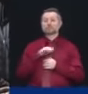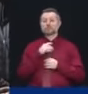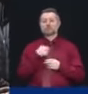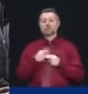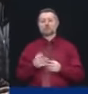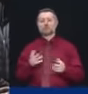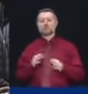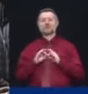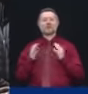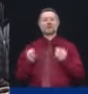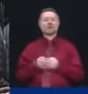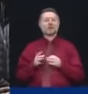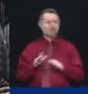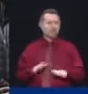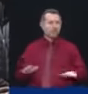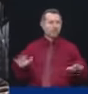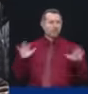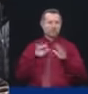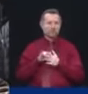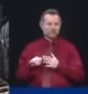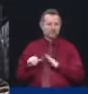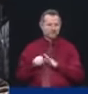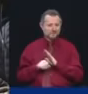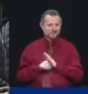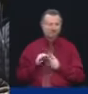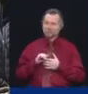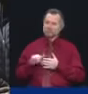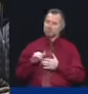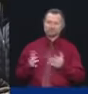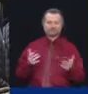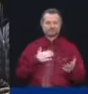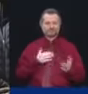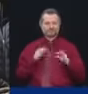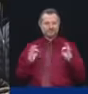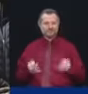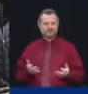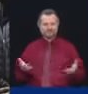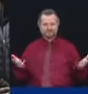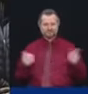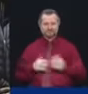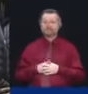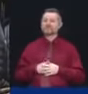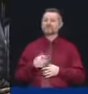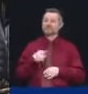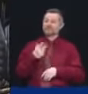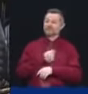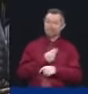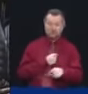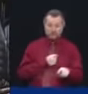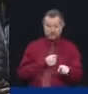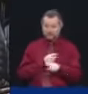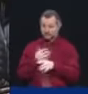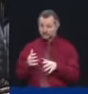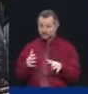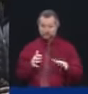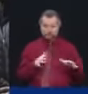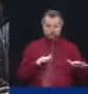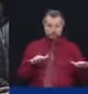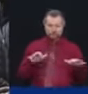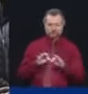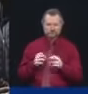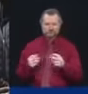family. It's the family of New York. We get vaccinated. We